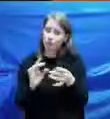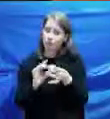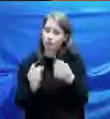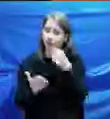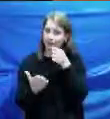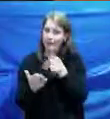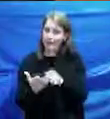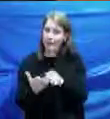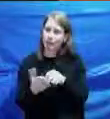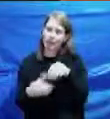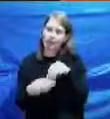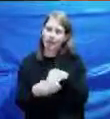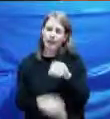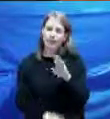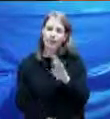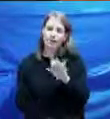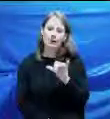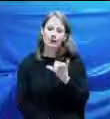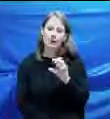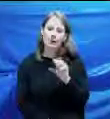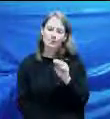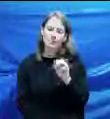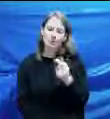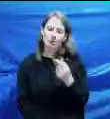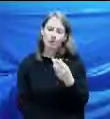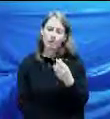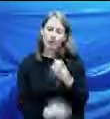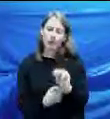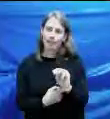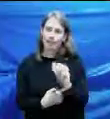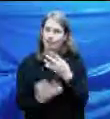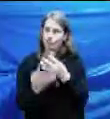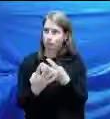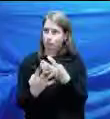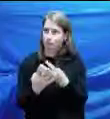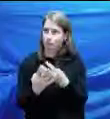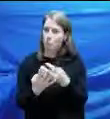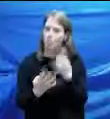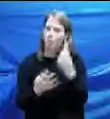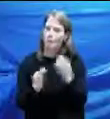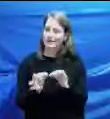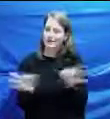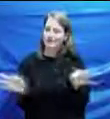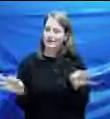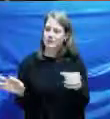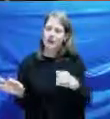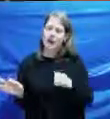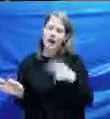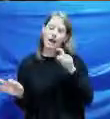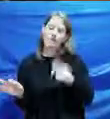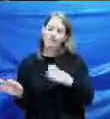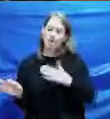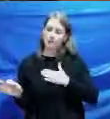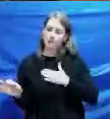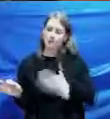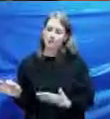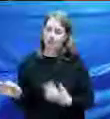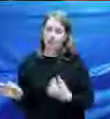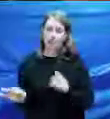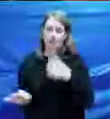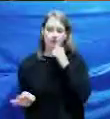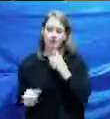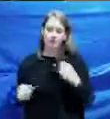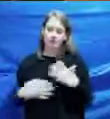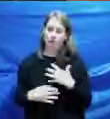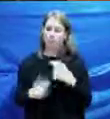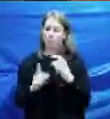is, amongst many sentences we could choose, but one of the sentences is, "But I must confess that I am not afraid of the word tension." And when I